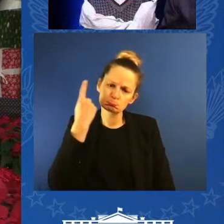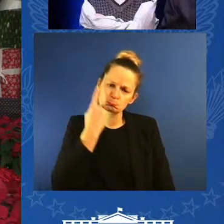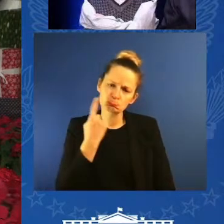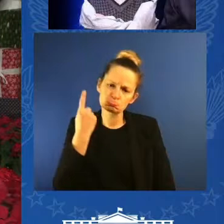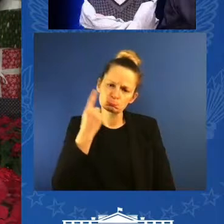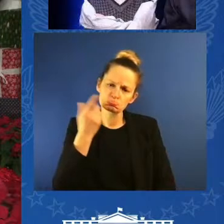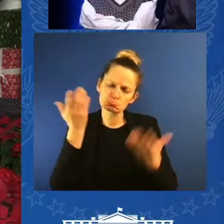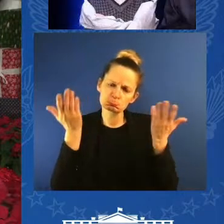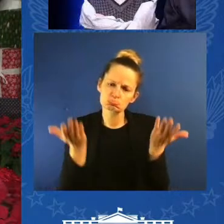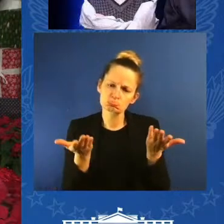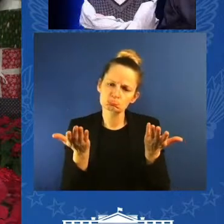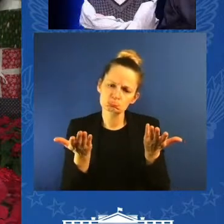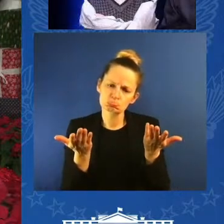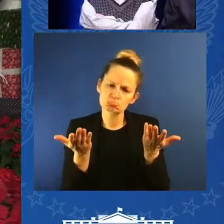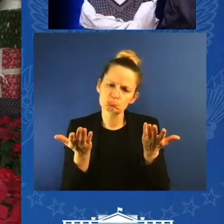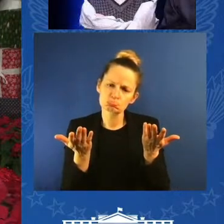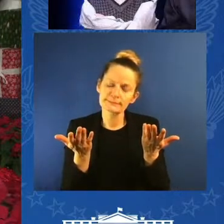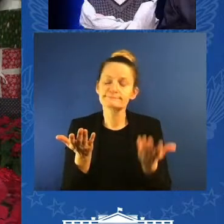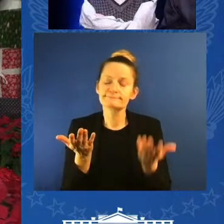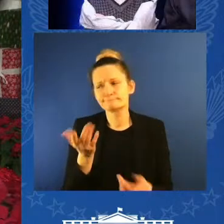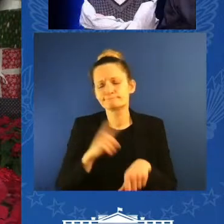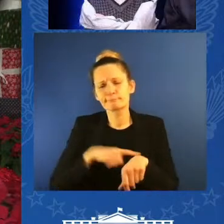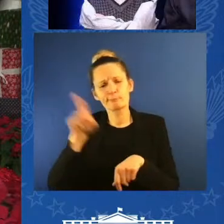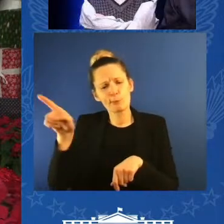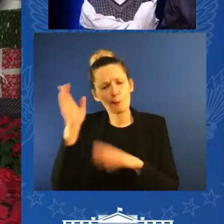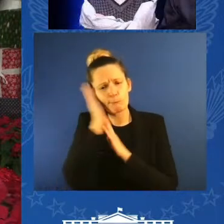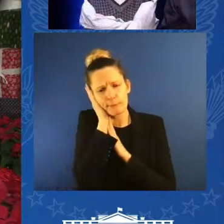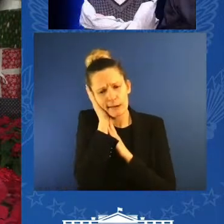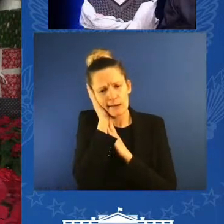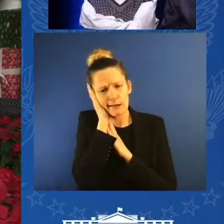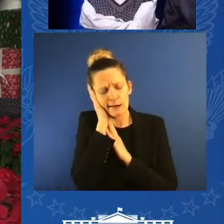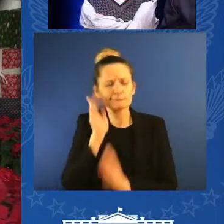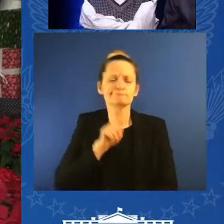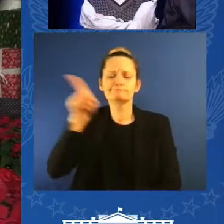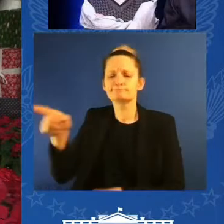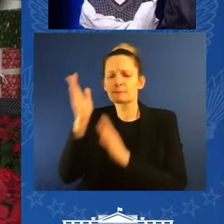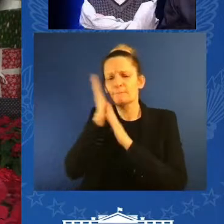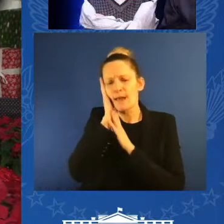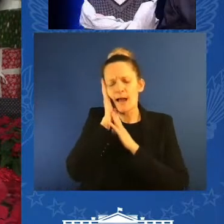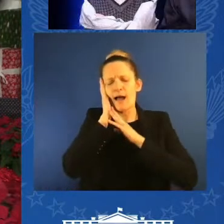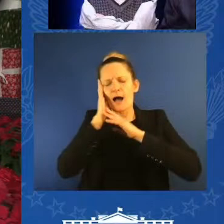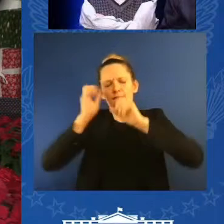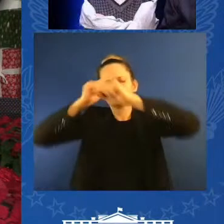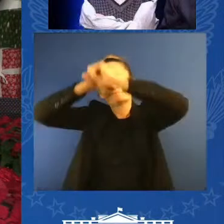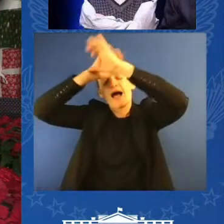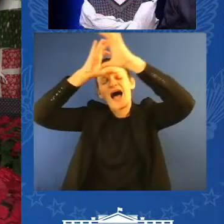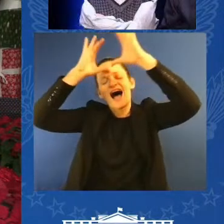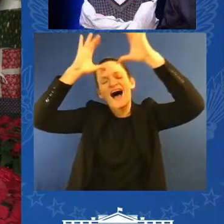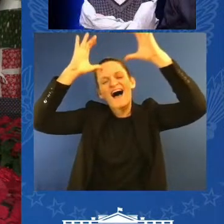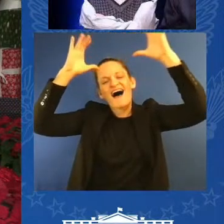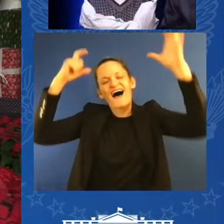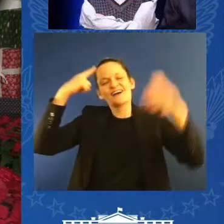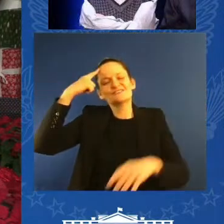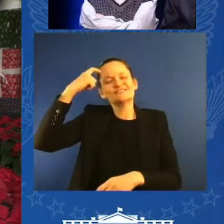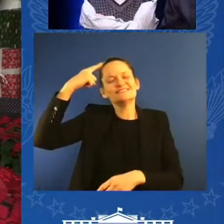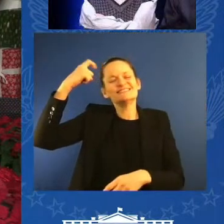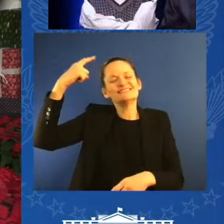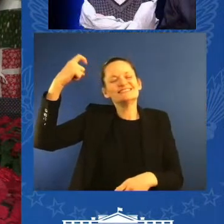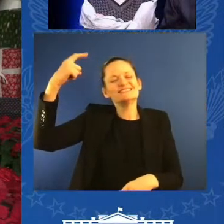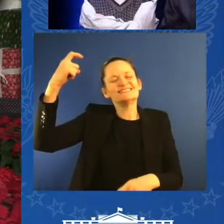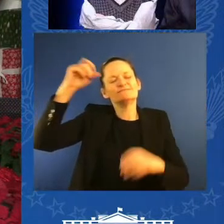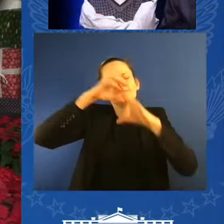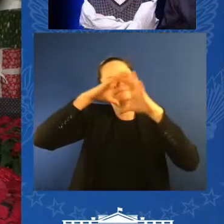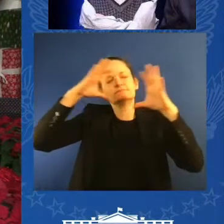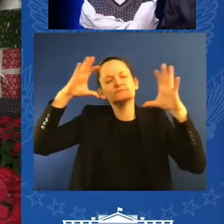the sun had melted all the snow away. But when he woke up, his dream was